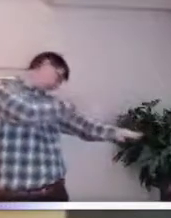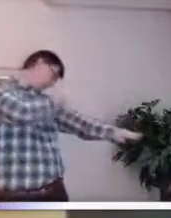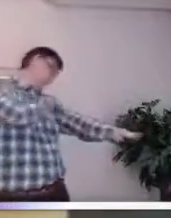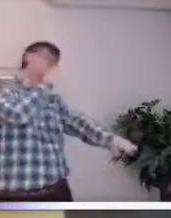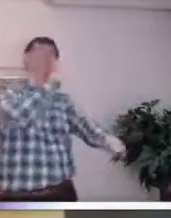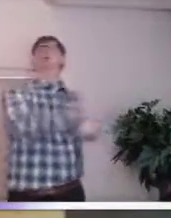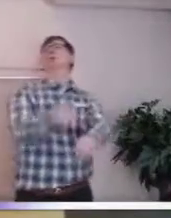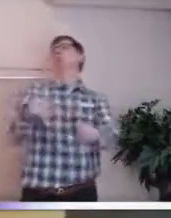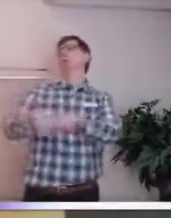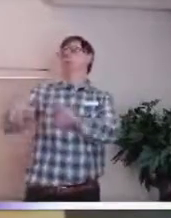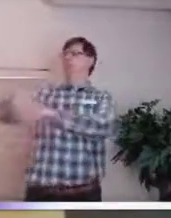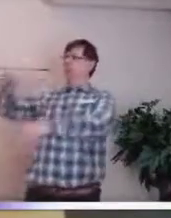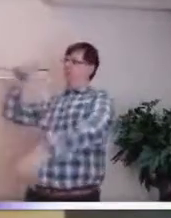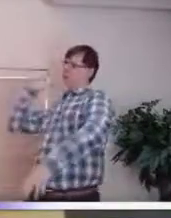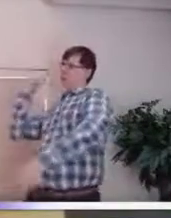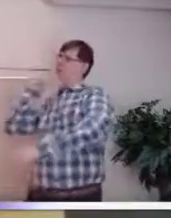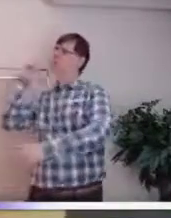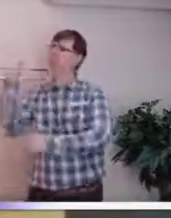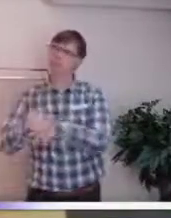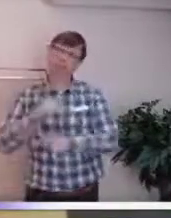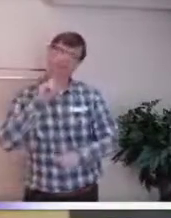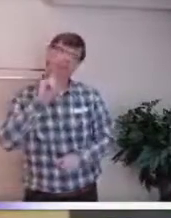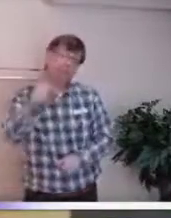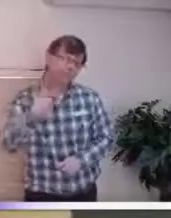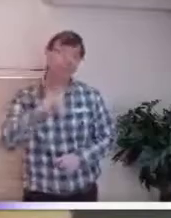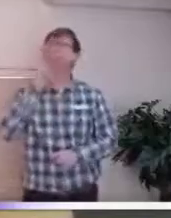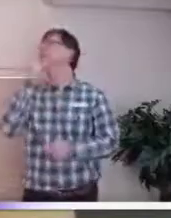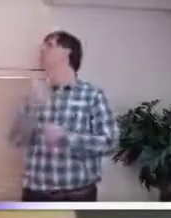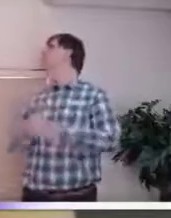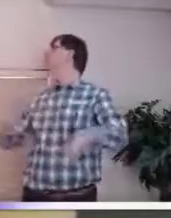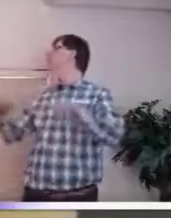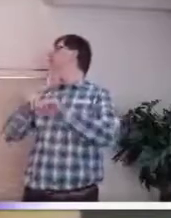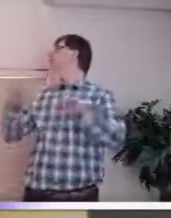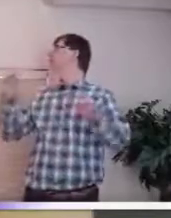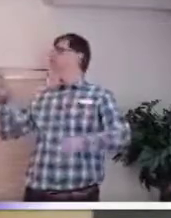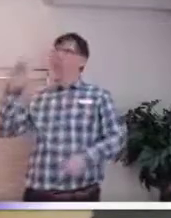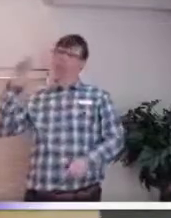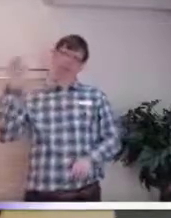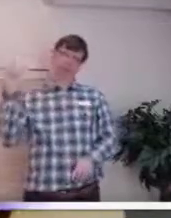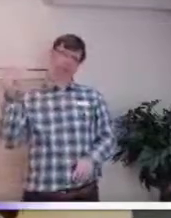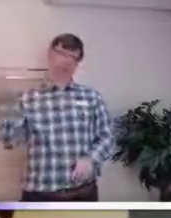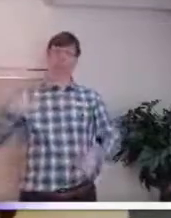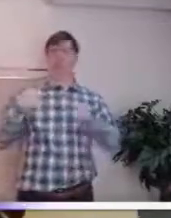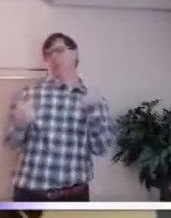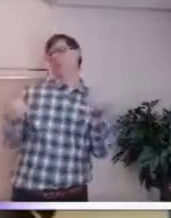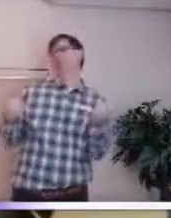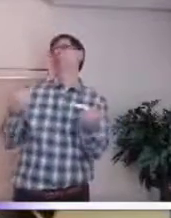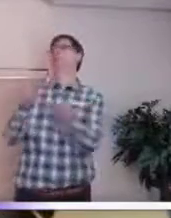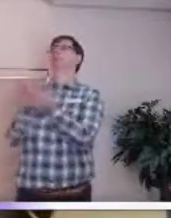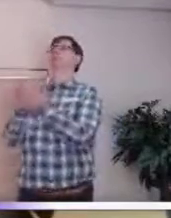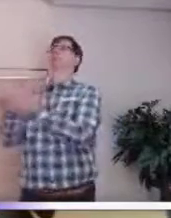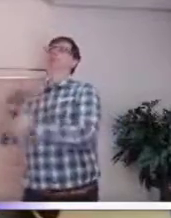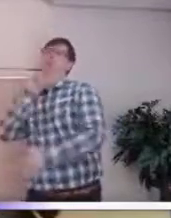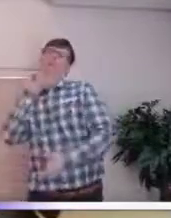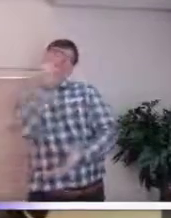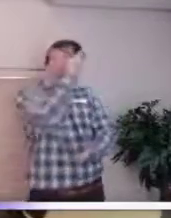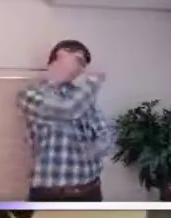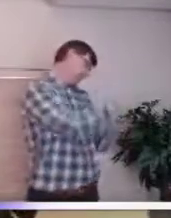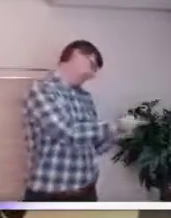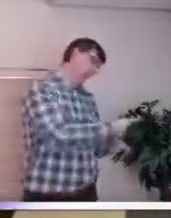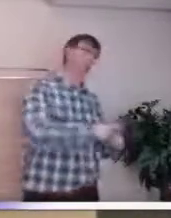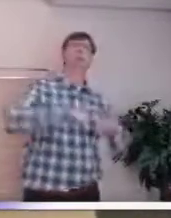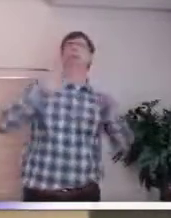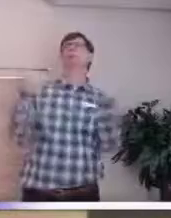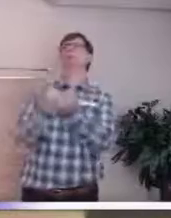be. So without my talking more, he has he does Reiki and has an energy practice. He's a chaplain